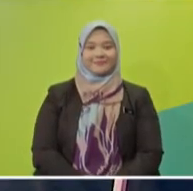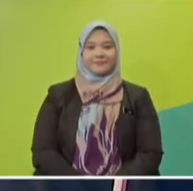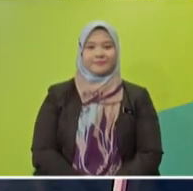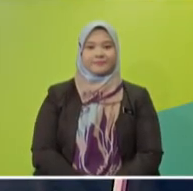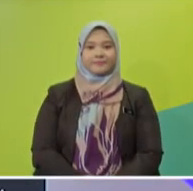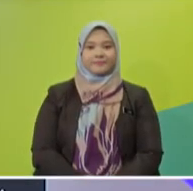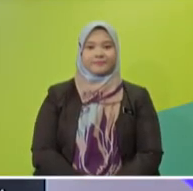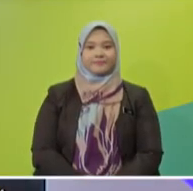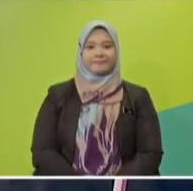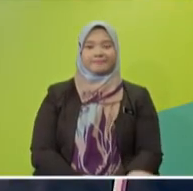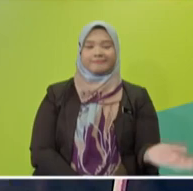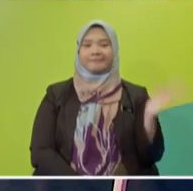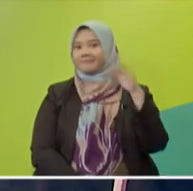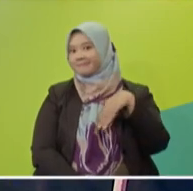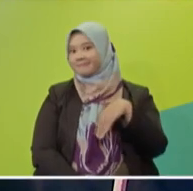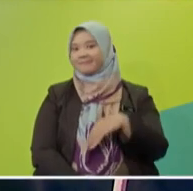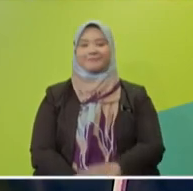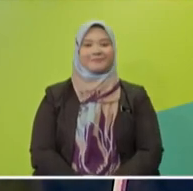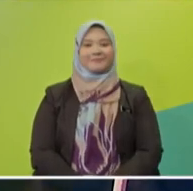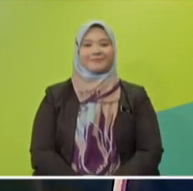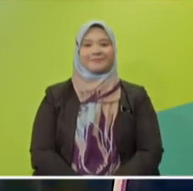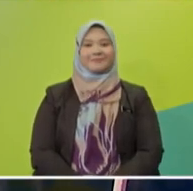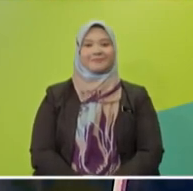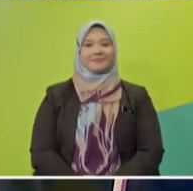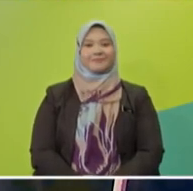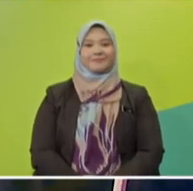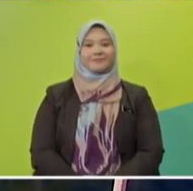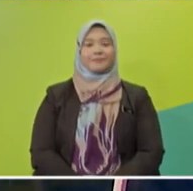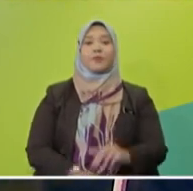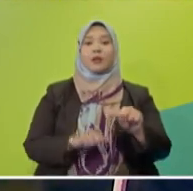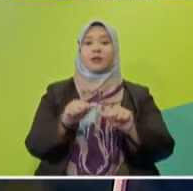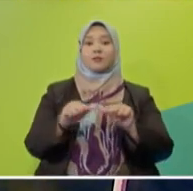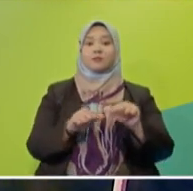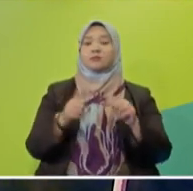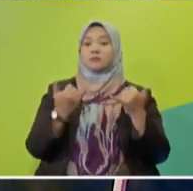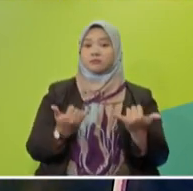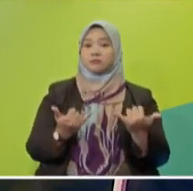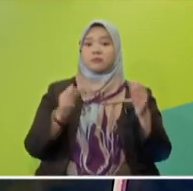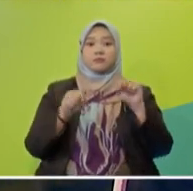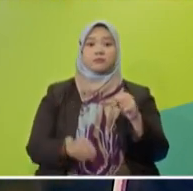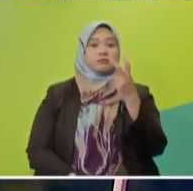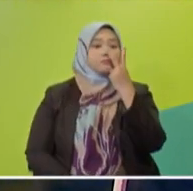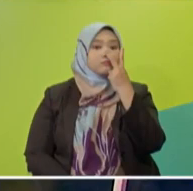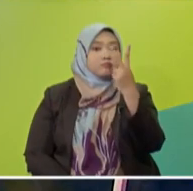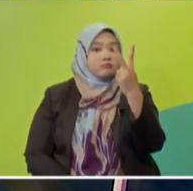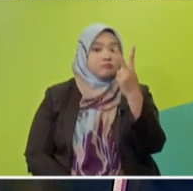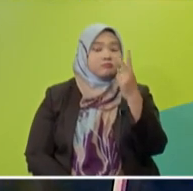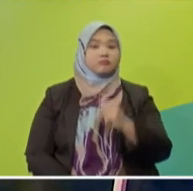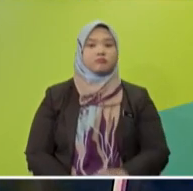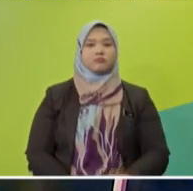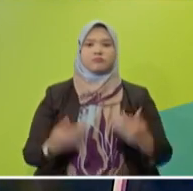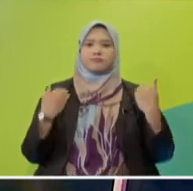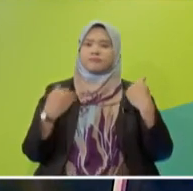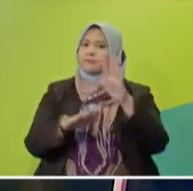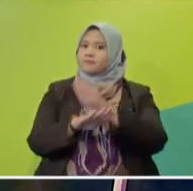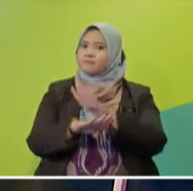activity. Sure. Okay, now, you can see here, there are some word cards, some pictures. What are we going to do